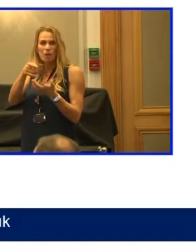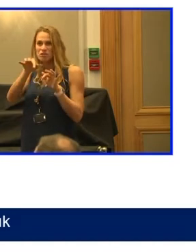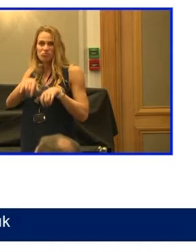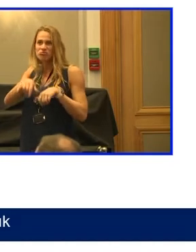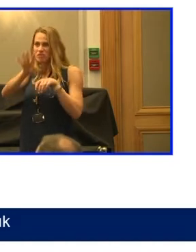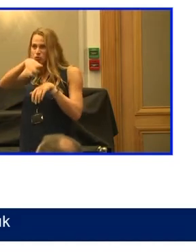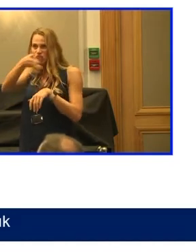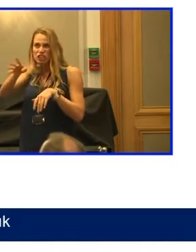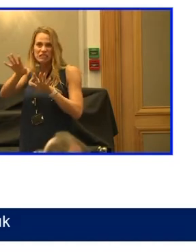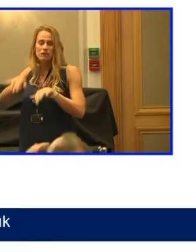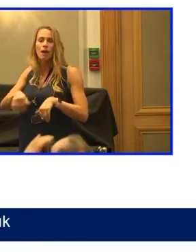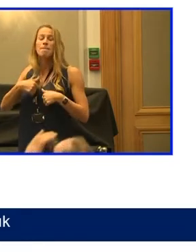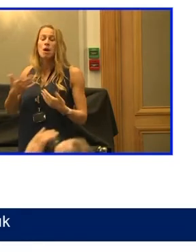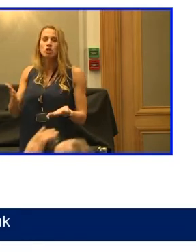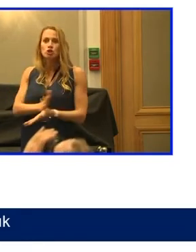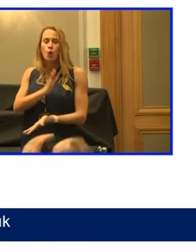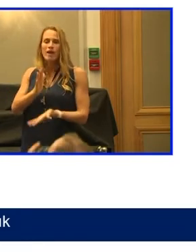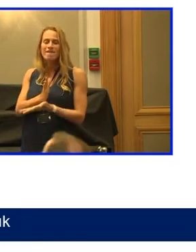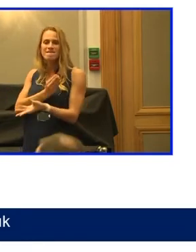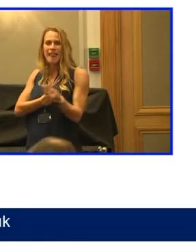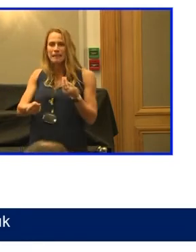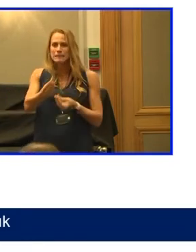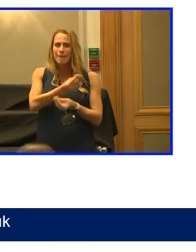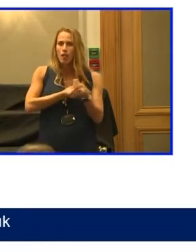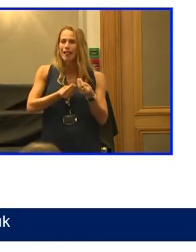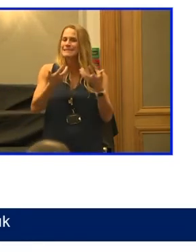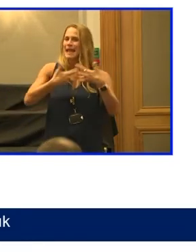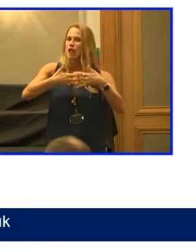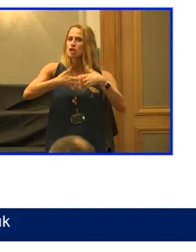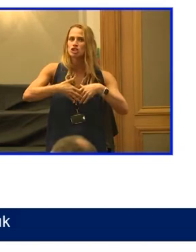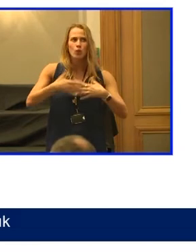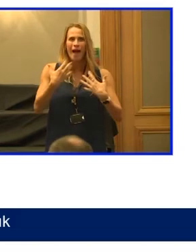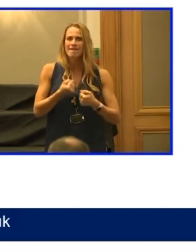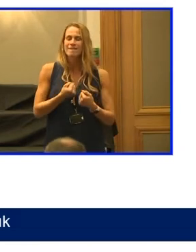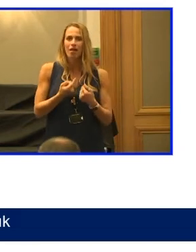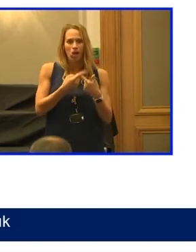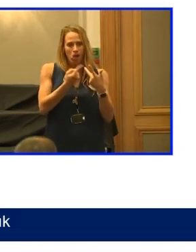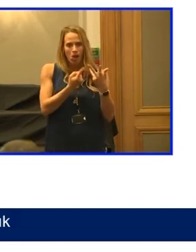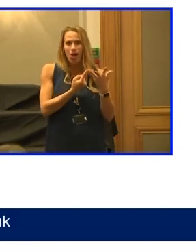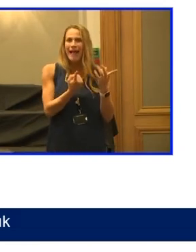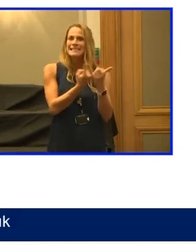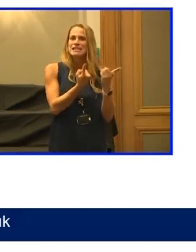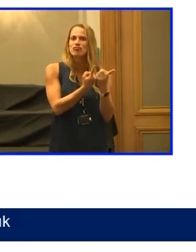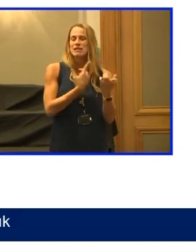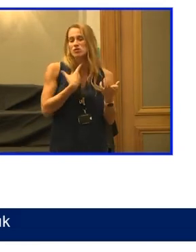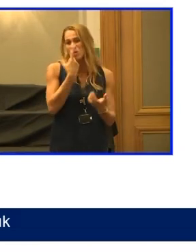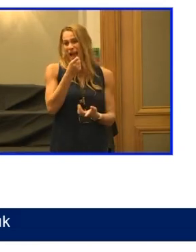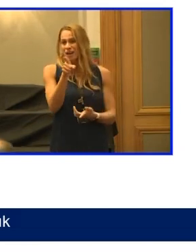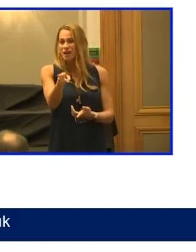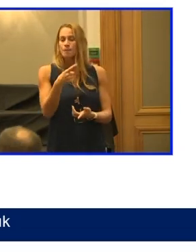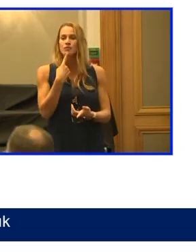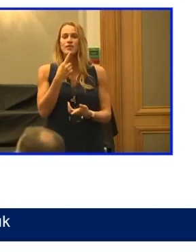the joy of flexibility when we think about technology is you've got accessories. So you could get a wireless